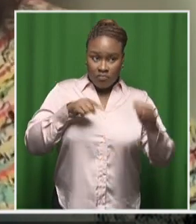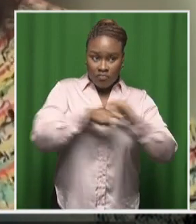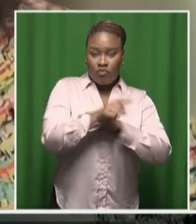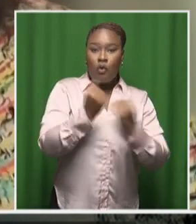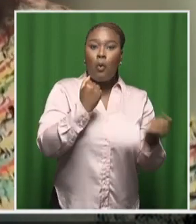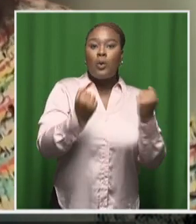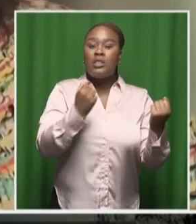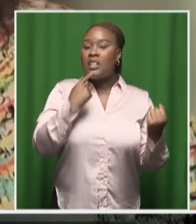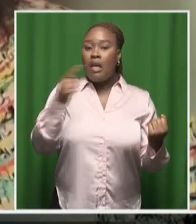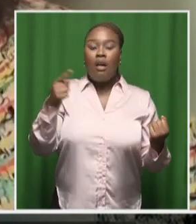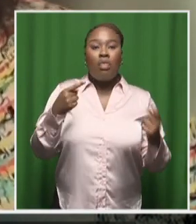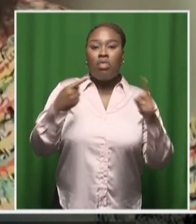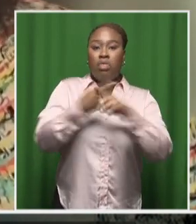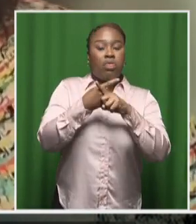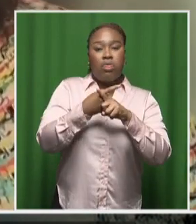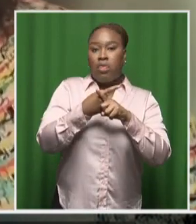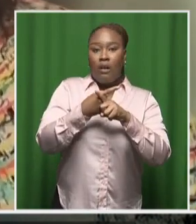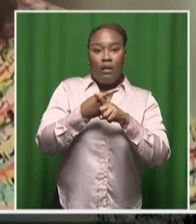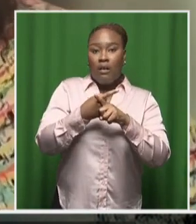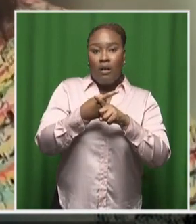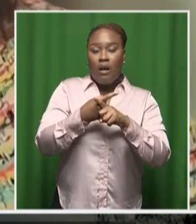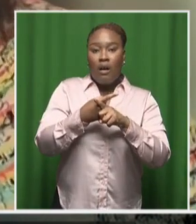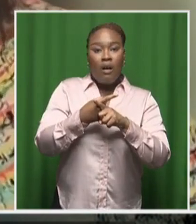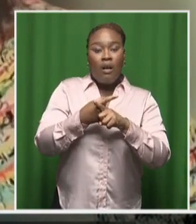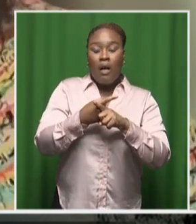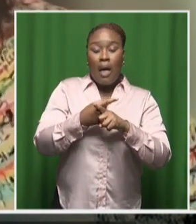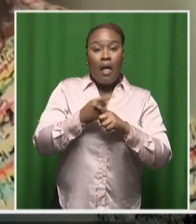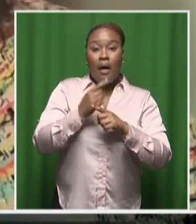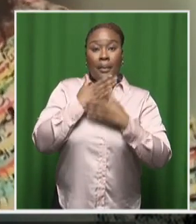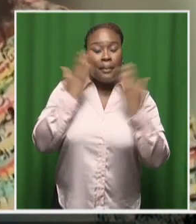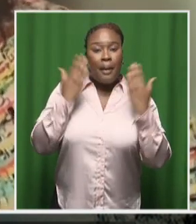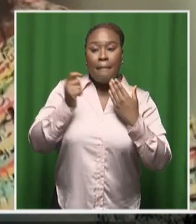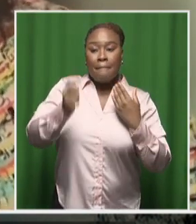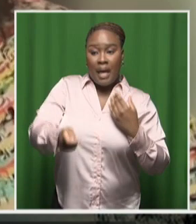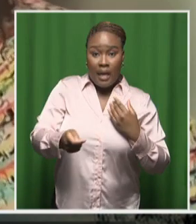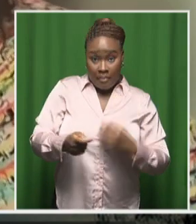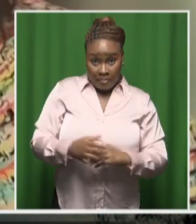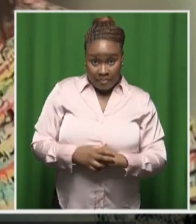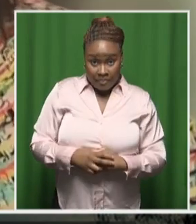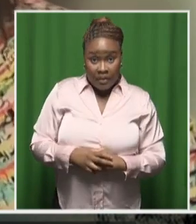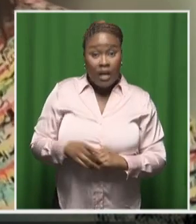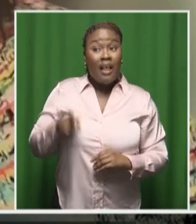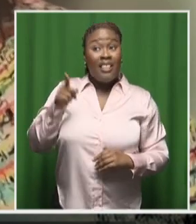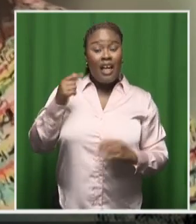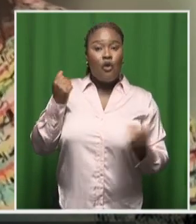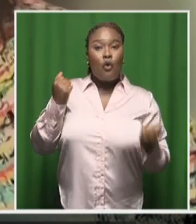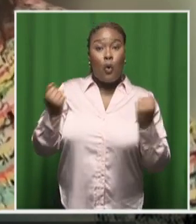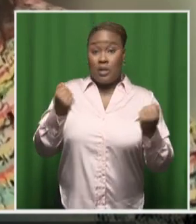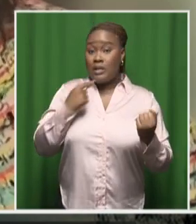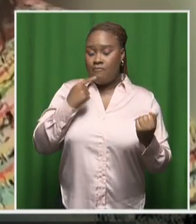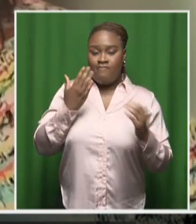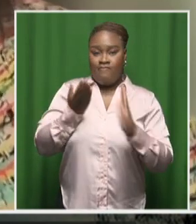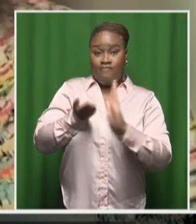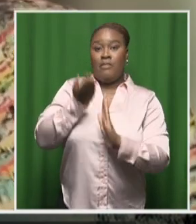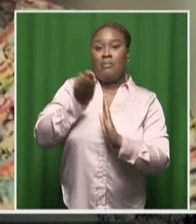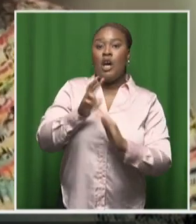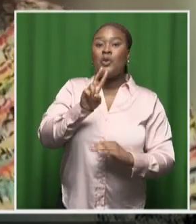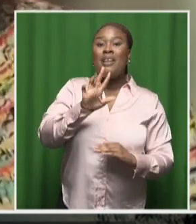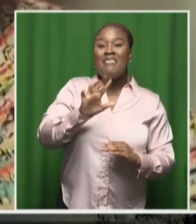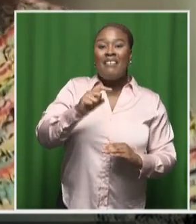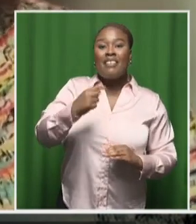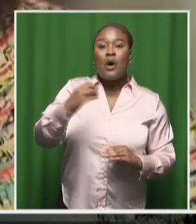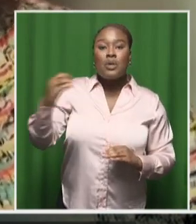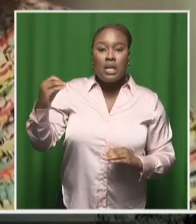contempt application against the husband for non-payment. And then it was said that he needed to pay 25,000 rand for rent,